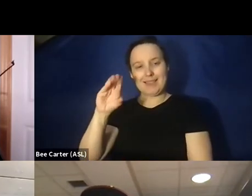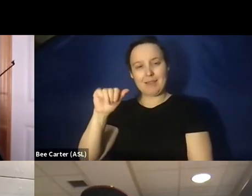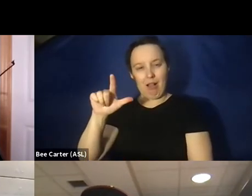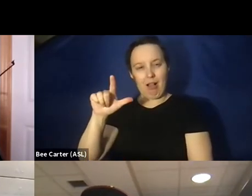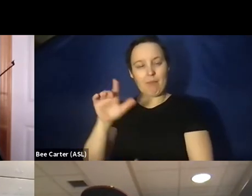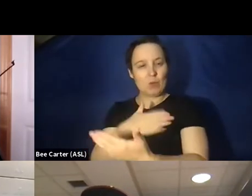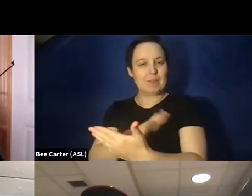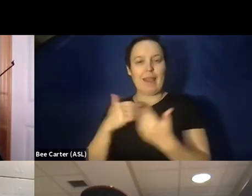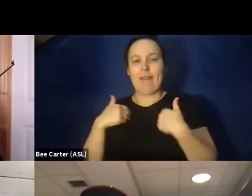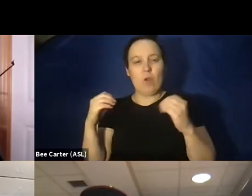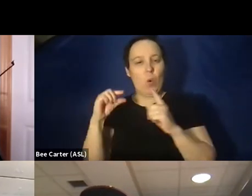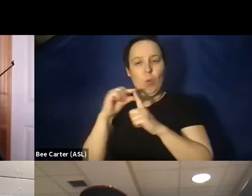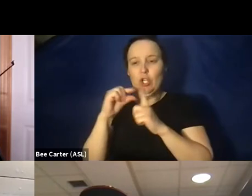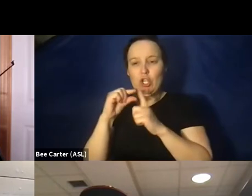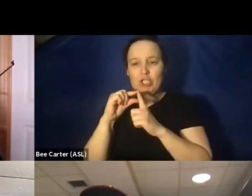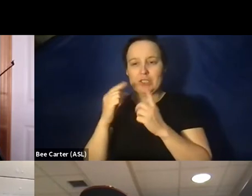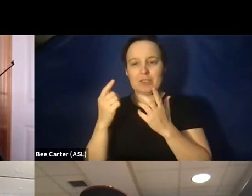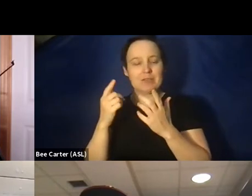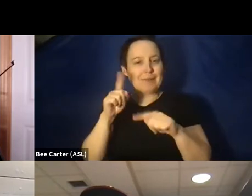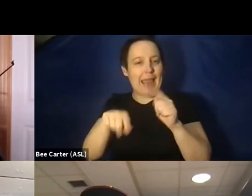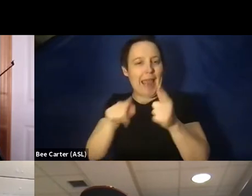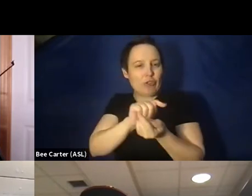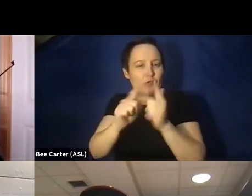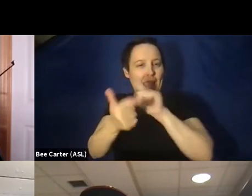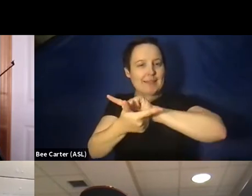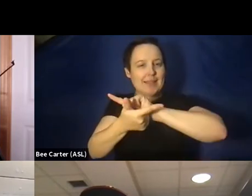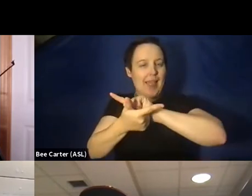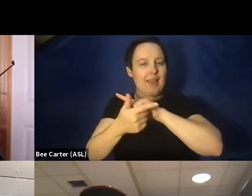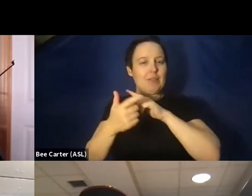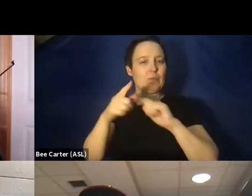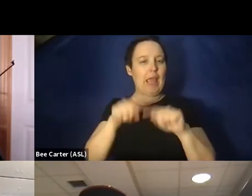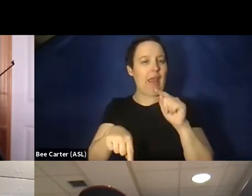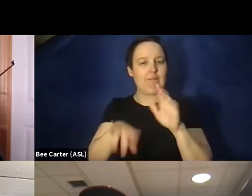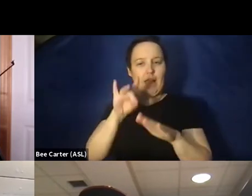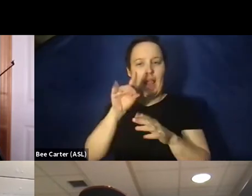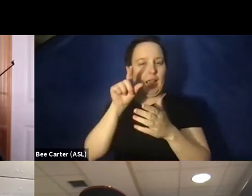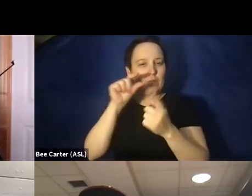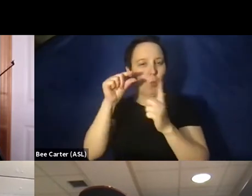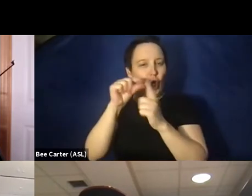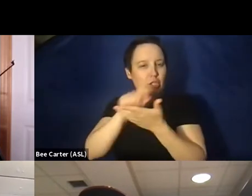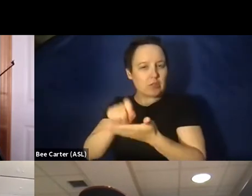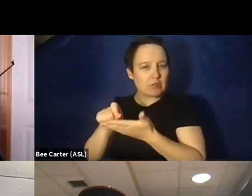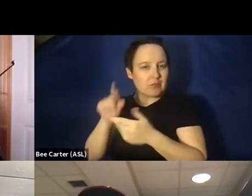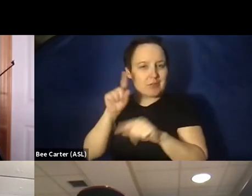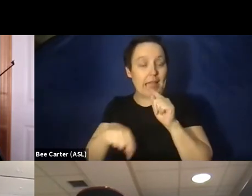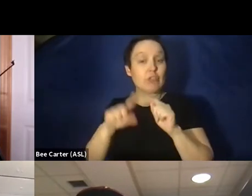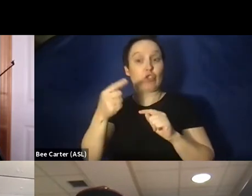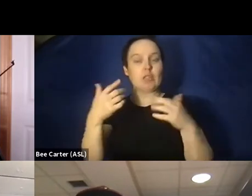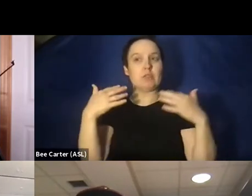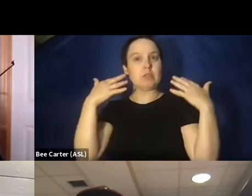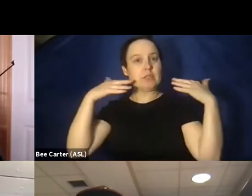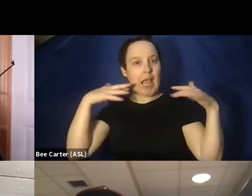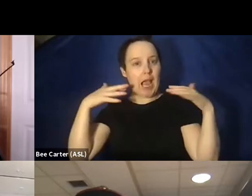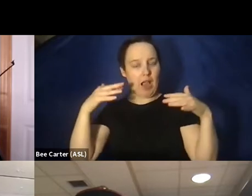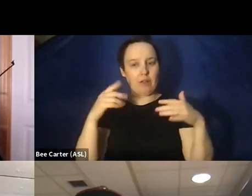love things that aren't translatable, that don't go right to words. And so that's really important to me.